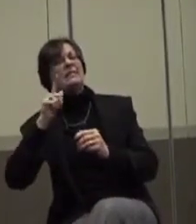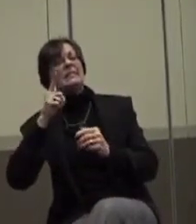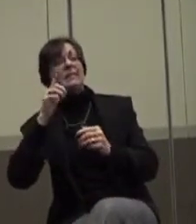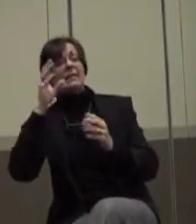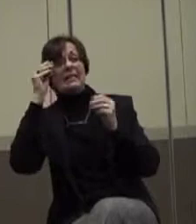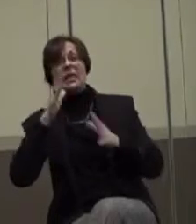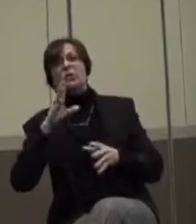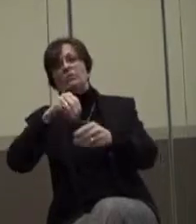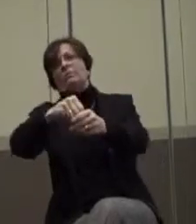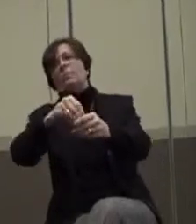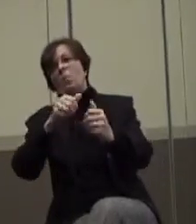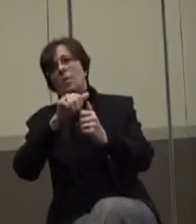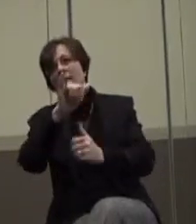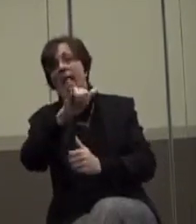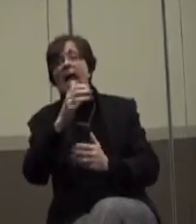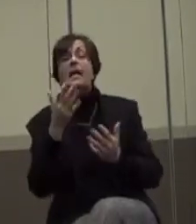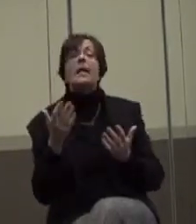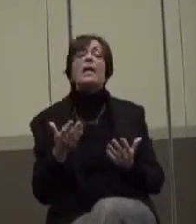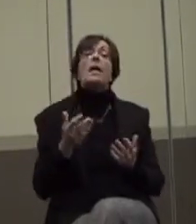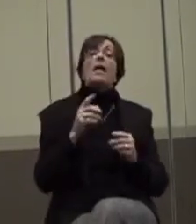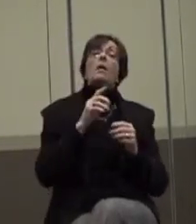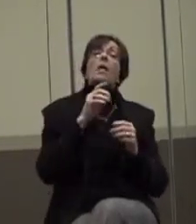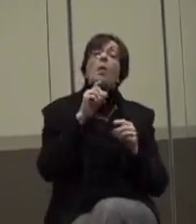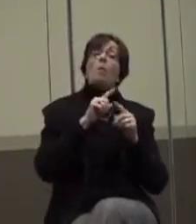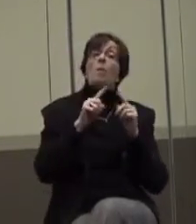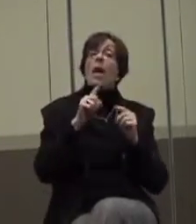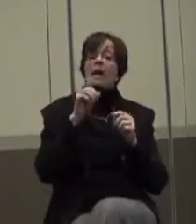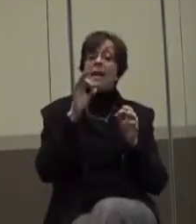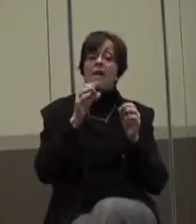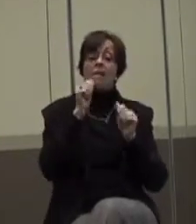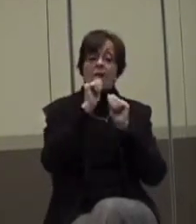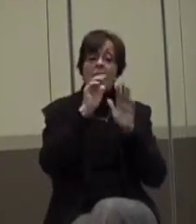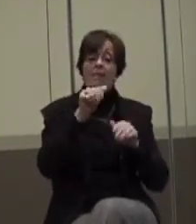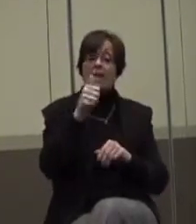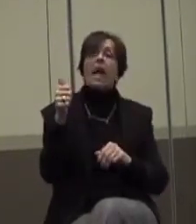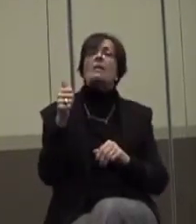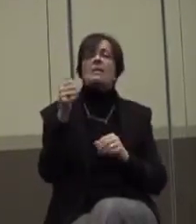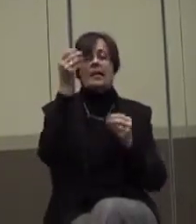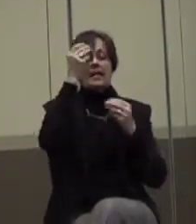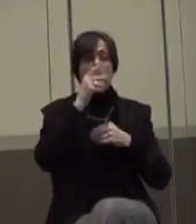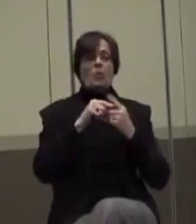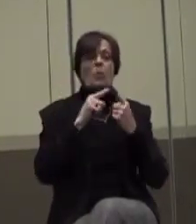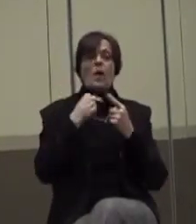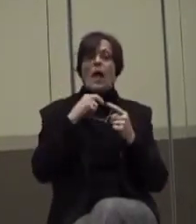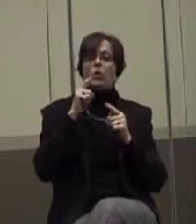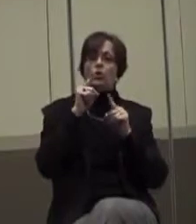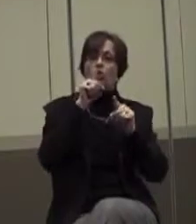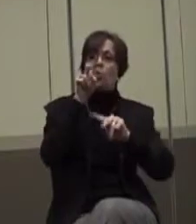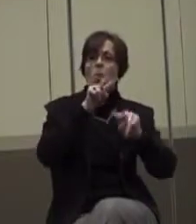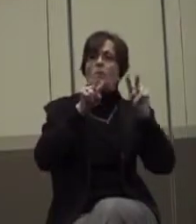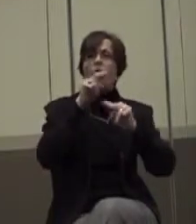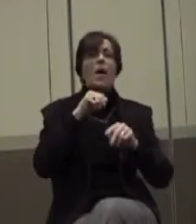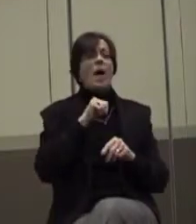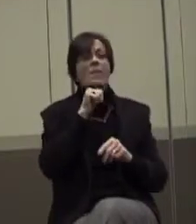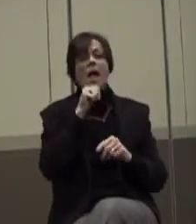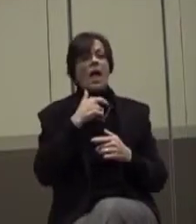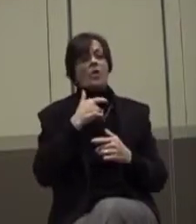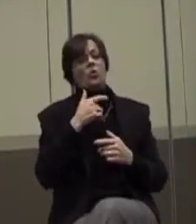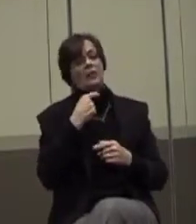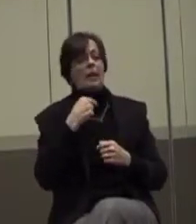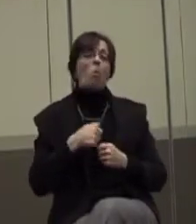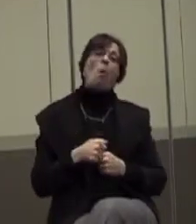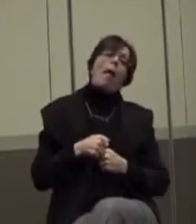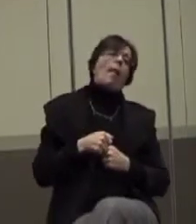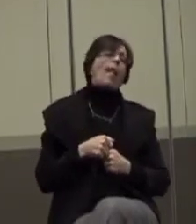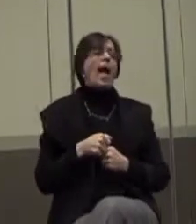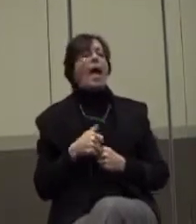plays a factor in this. But if nothing else, it tells me when I should be there to observe. I'm usually not sitting around going, God, I've